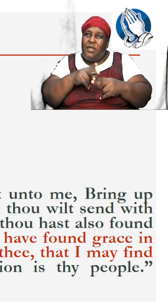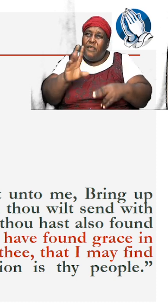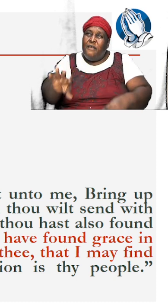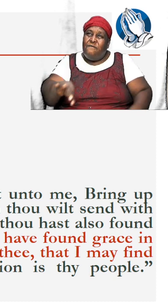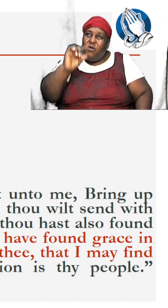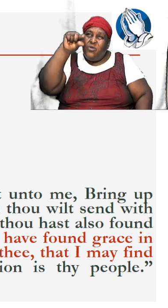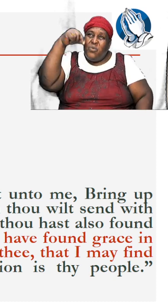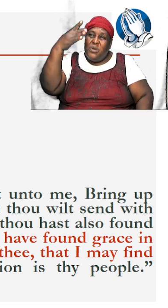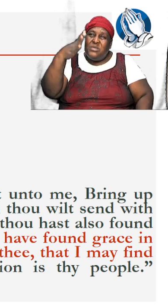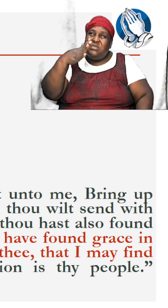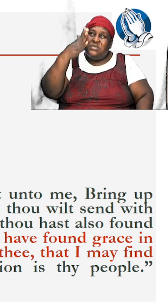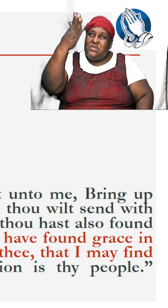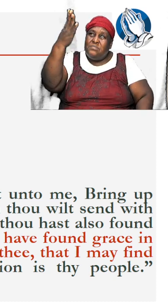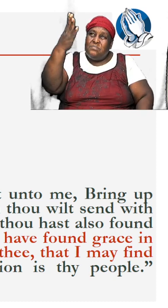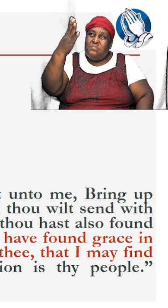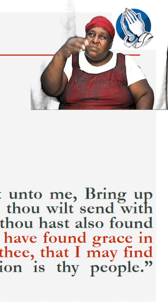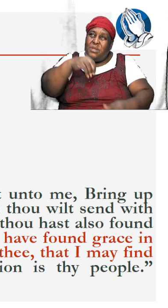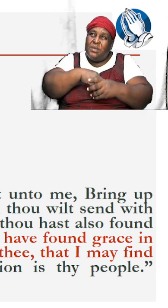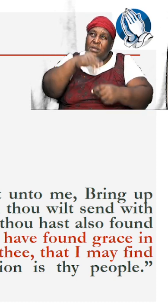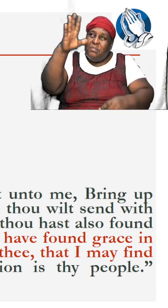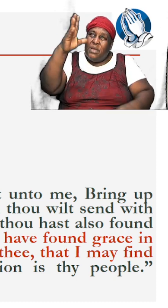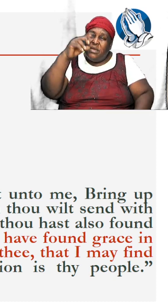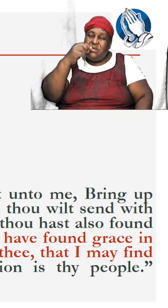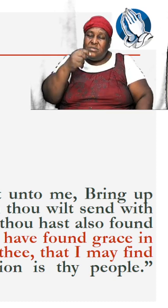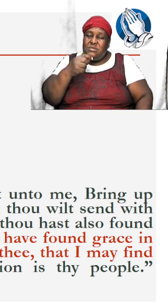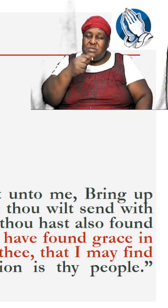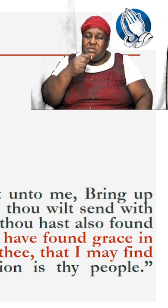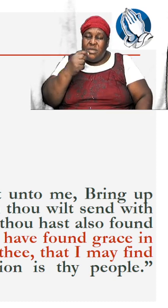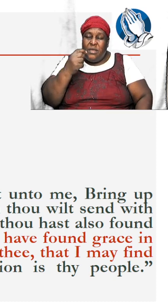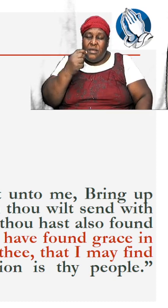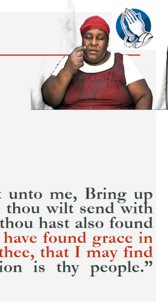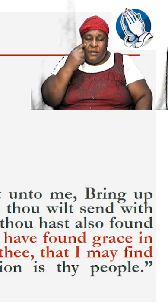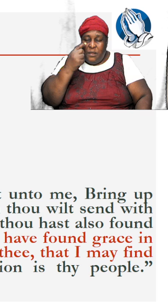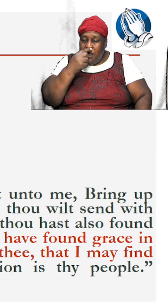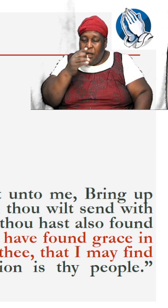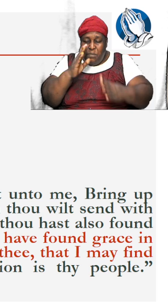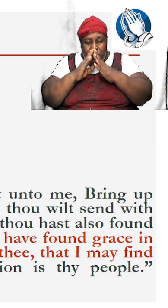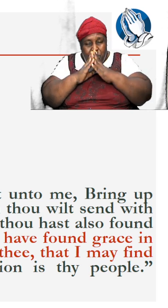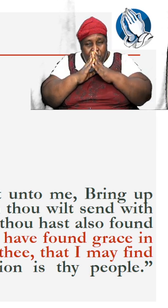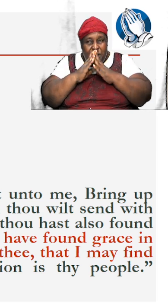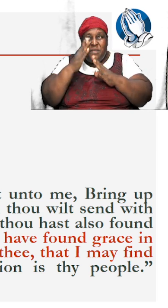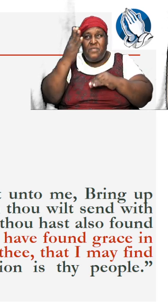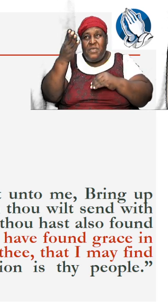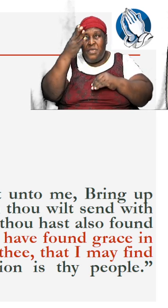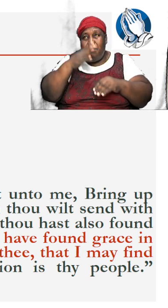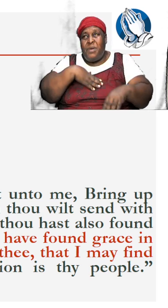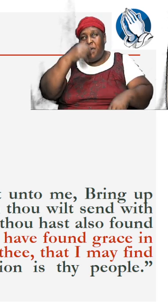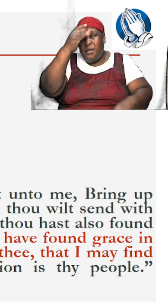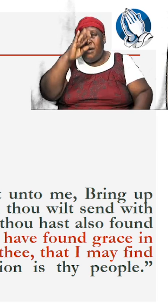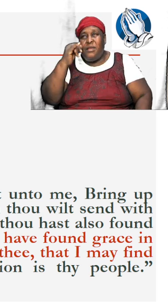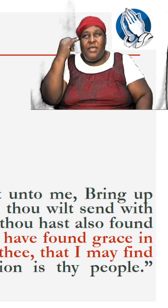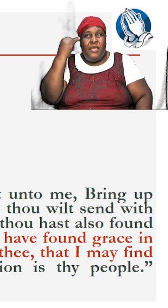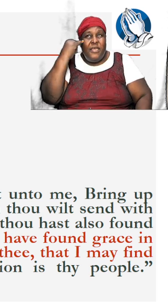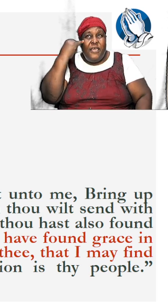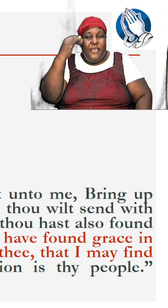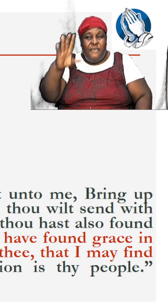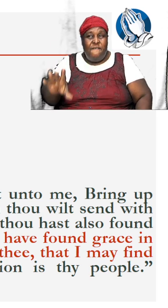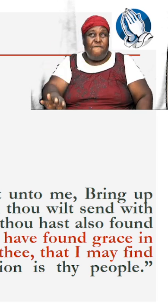said, "Now, therefore, I pray thee, my God, if I have found grace in your